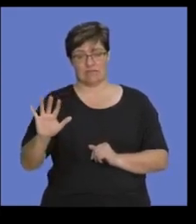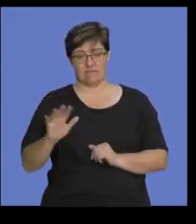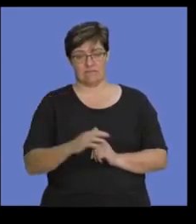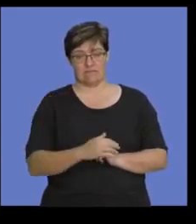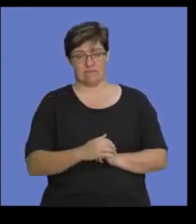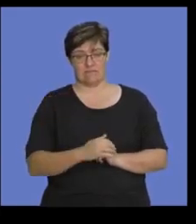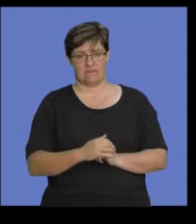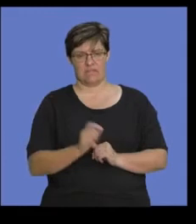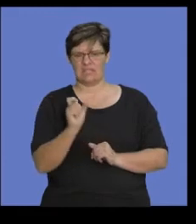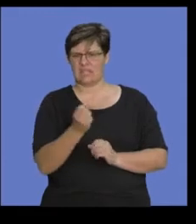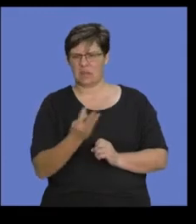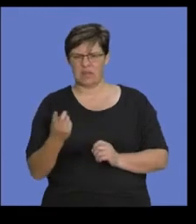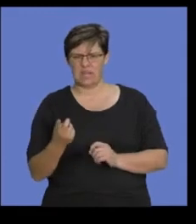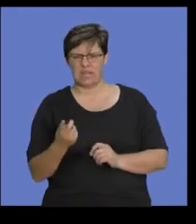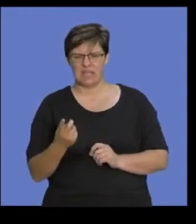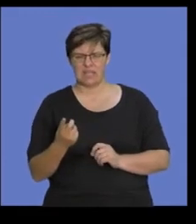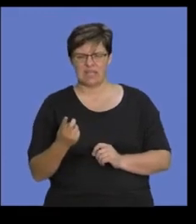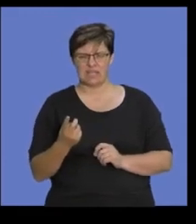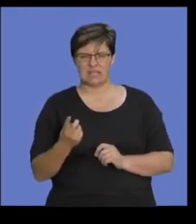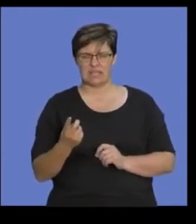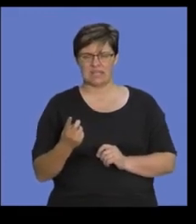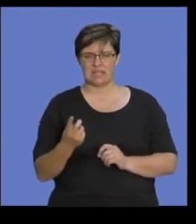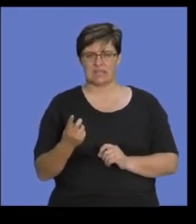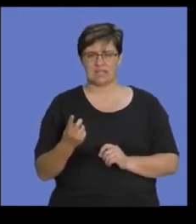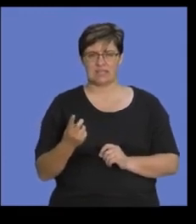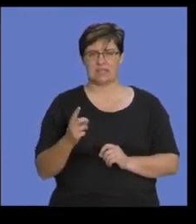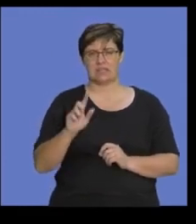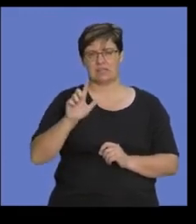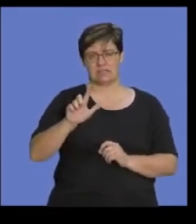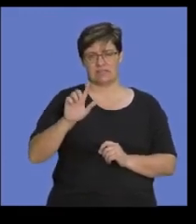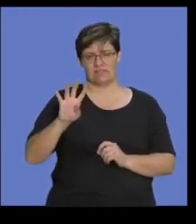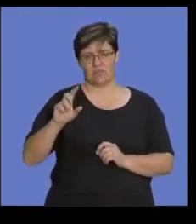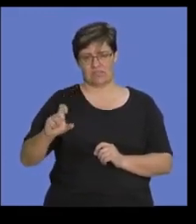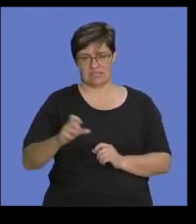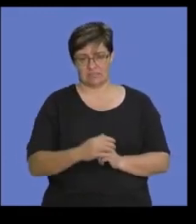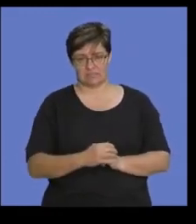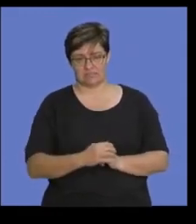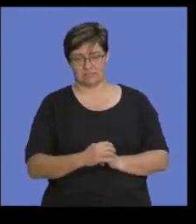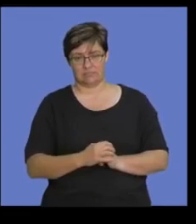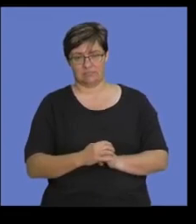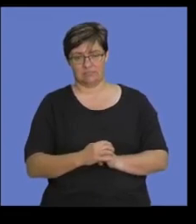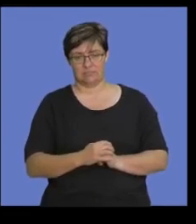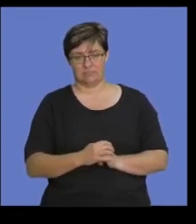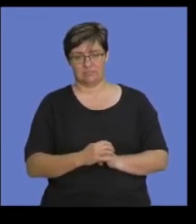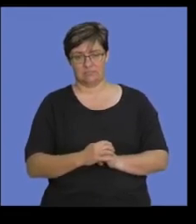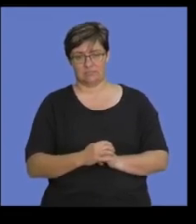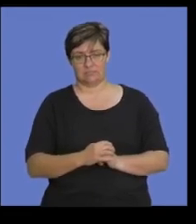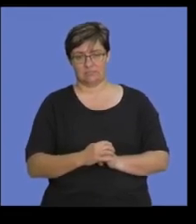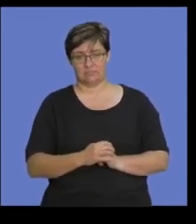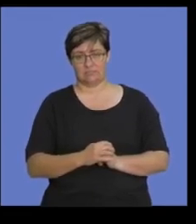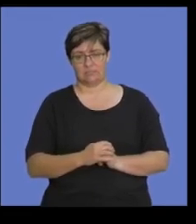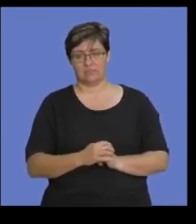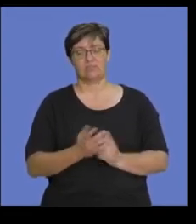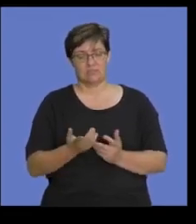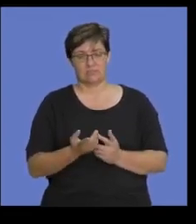36,635, and how many cents will this be? And 74 cents. And